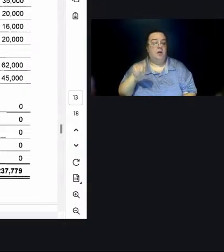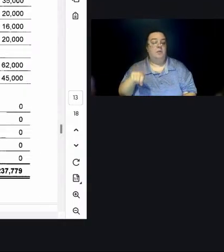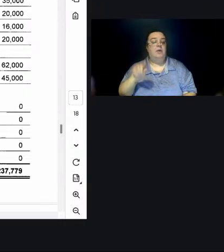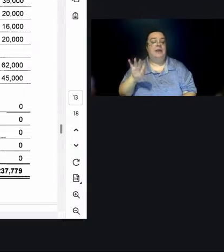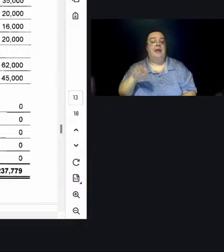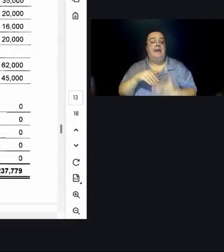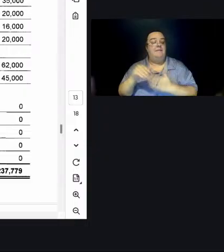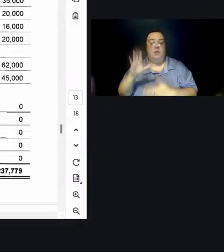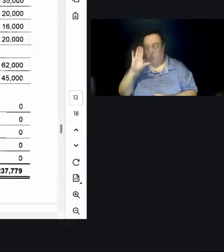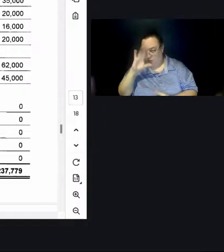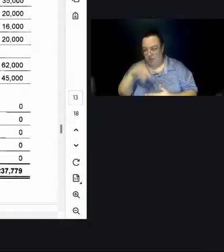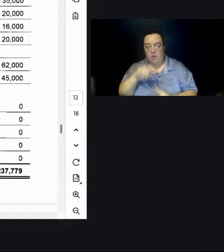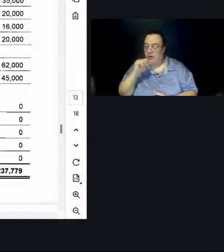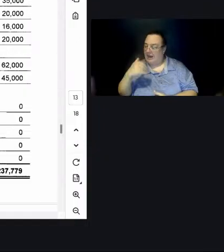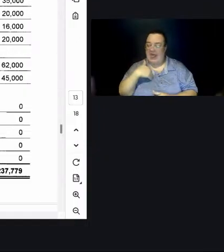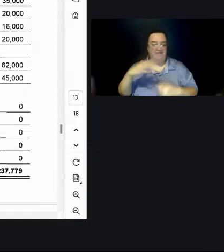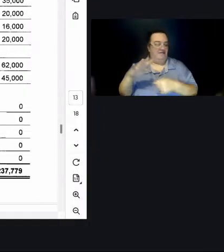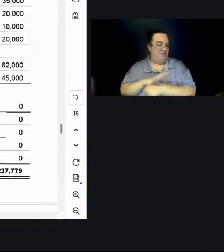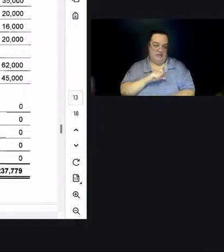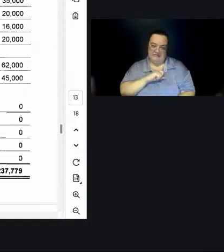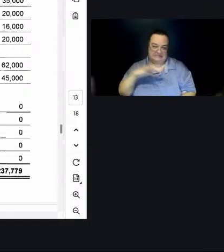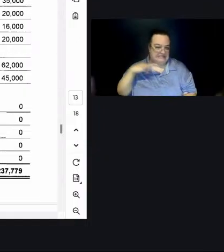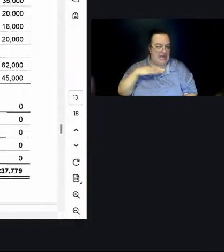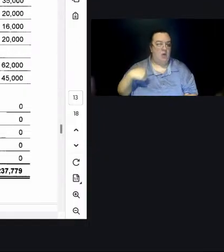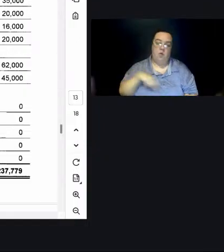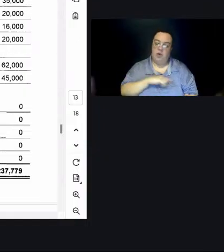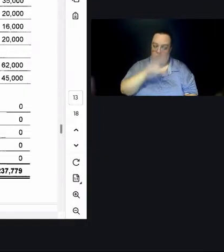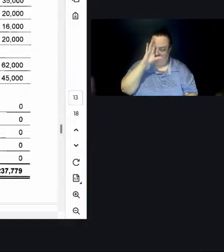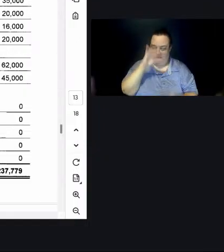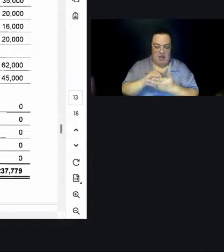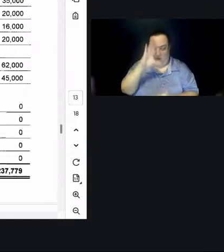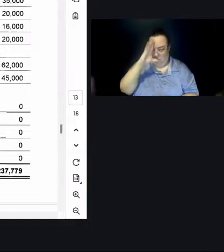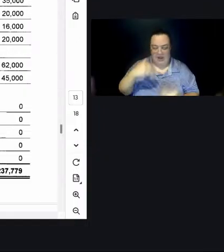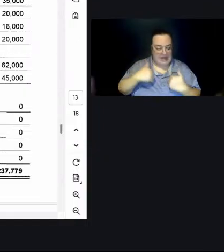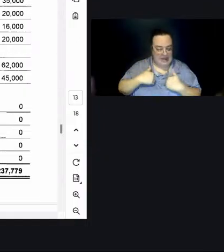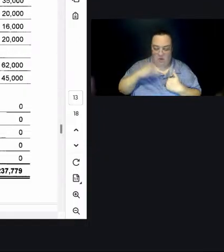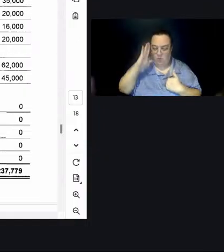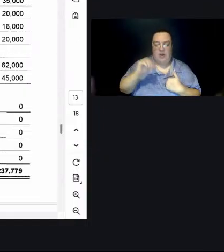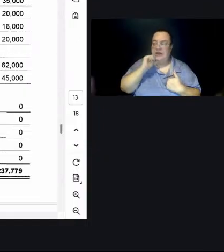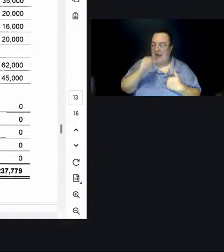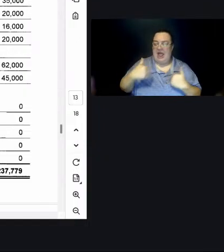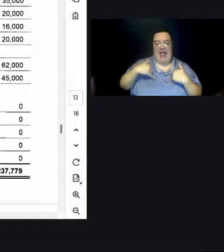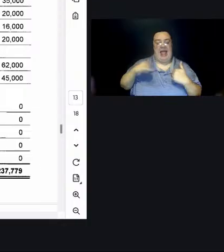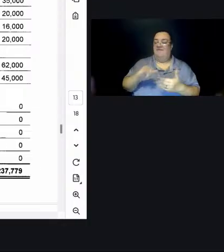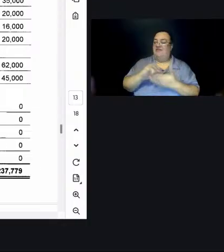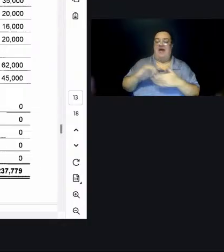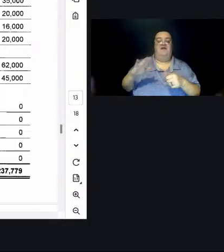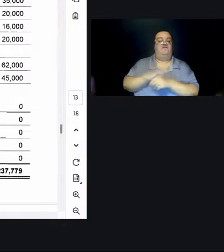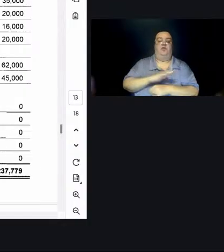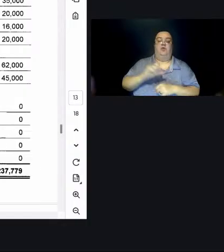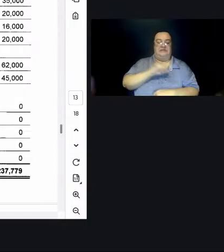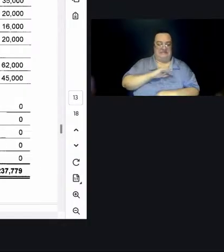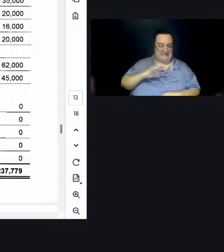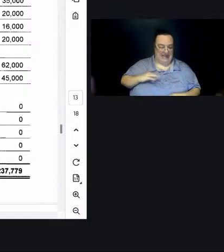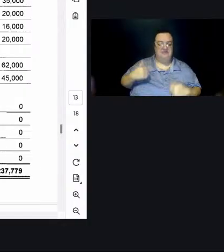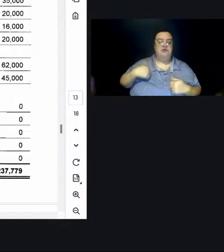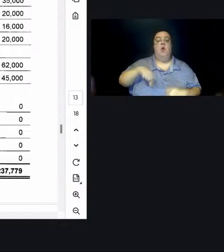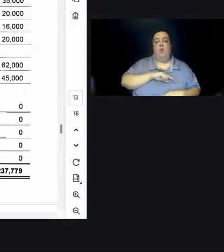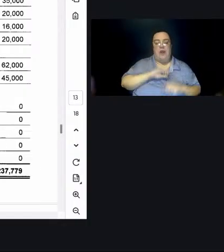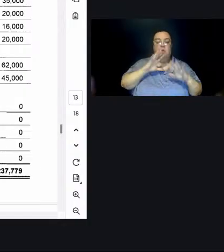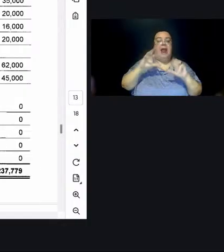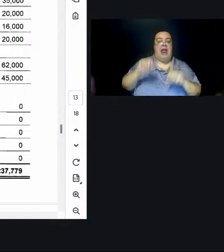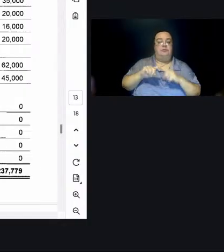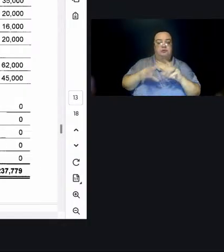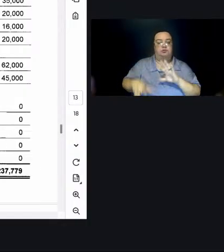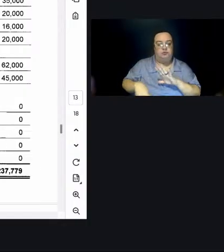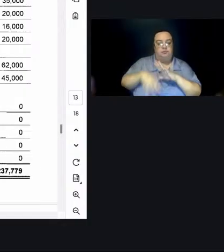not fully staffed. We knew we were not going to achieve that full staffing. So we were able to absorb the costs of that